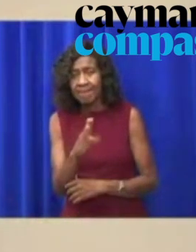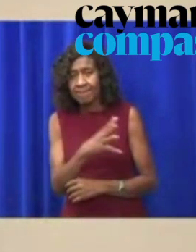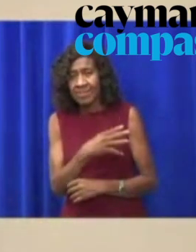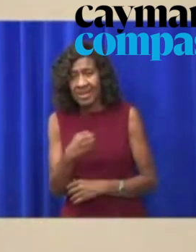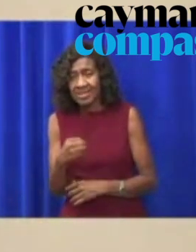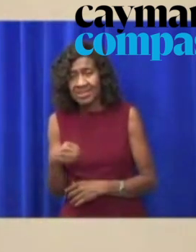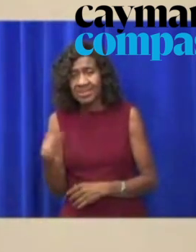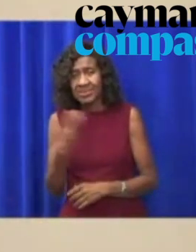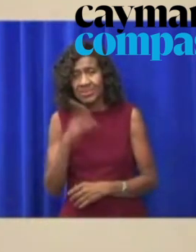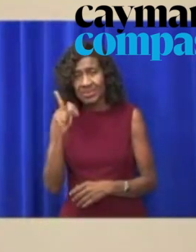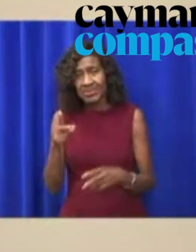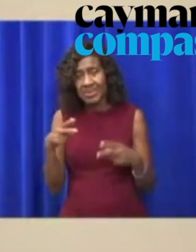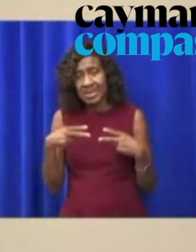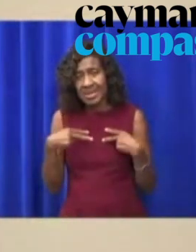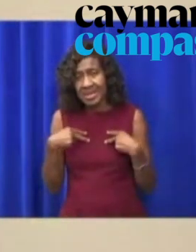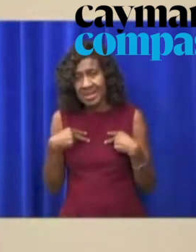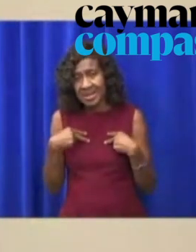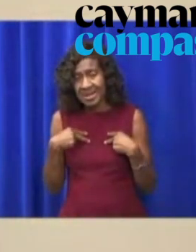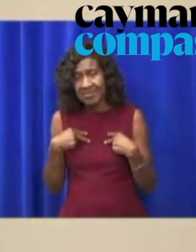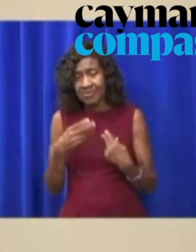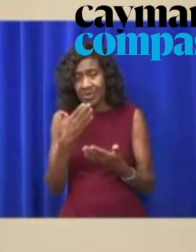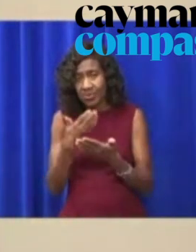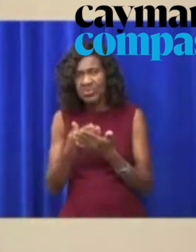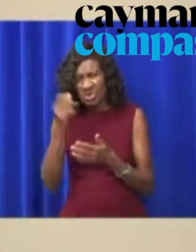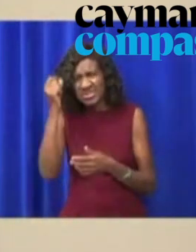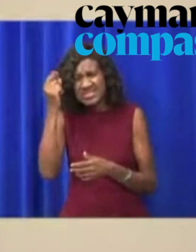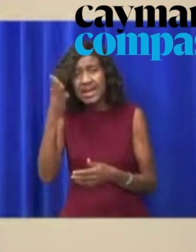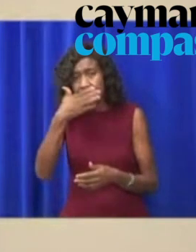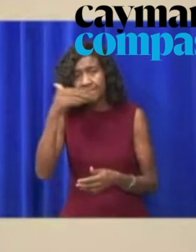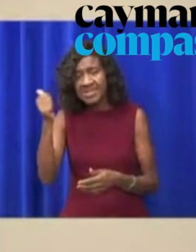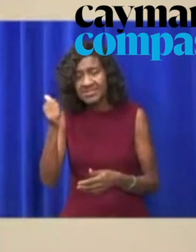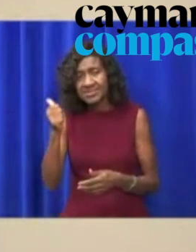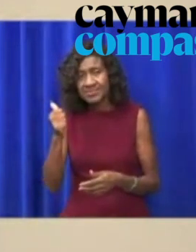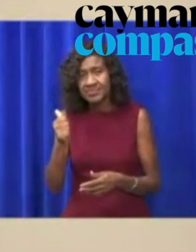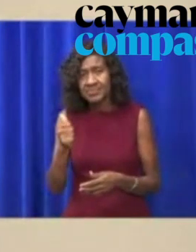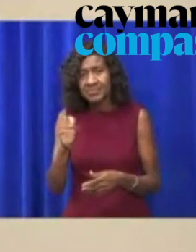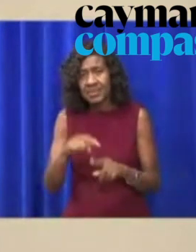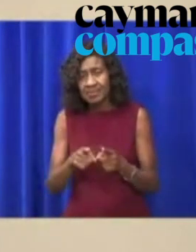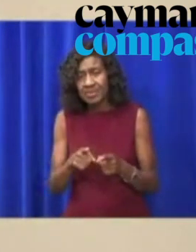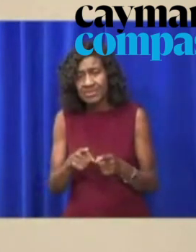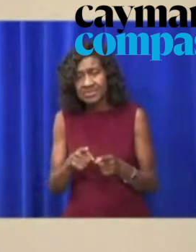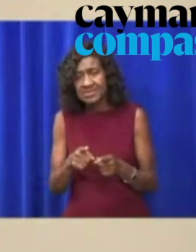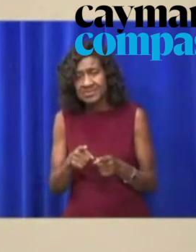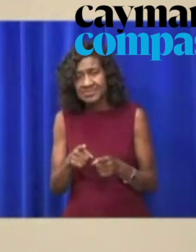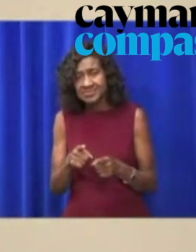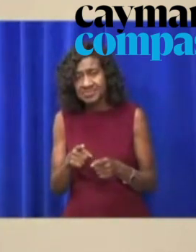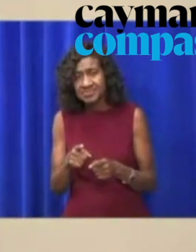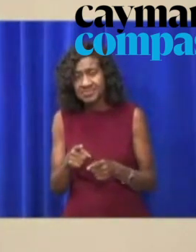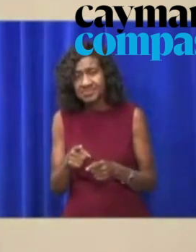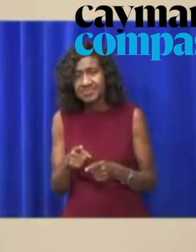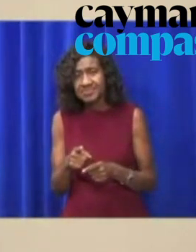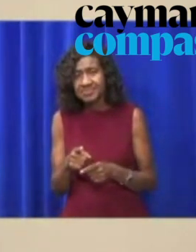And we will have then, a very good idea. But it seems to me, a complete lay person in